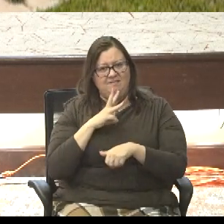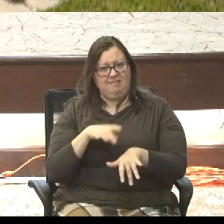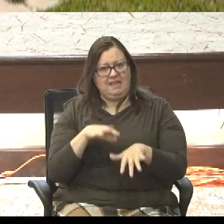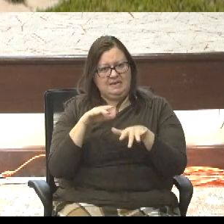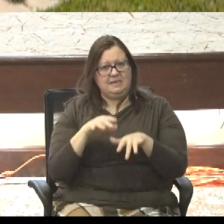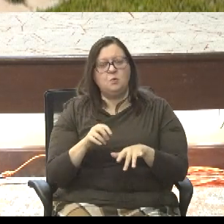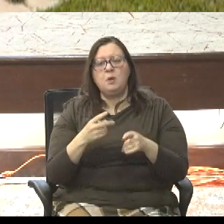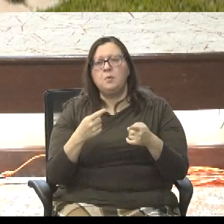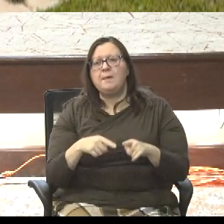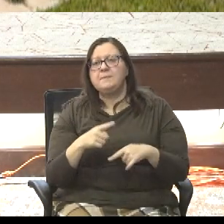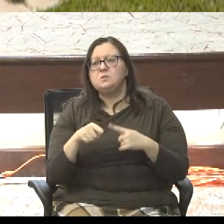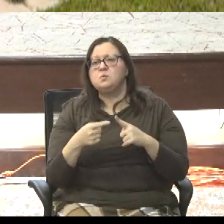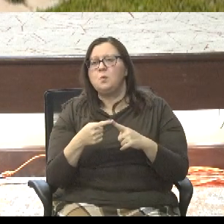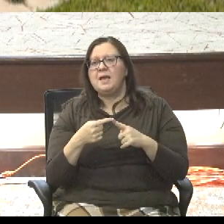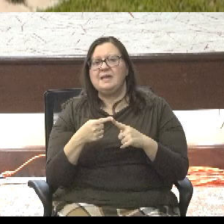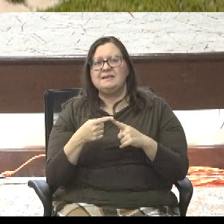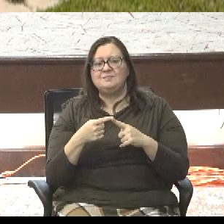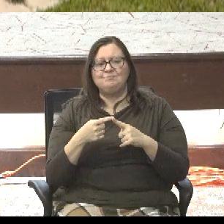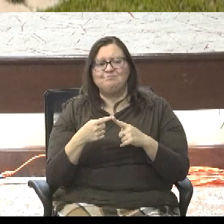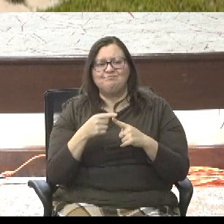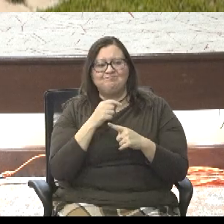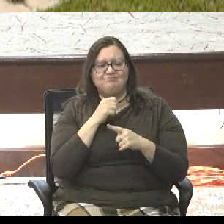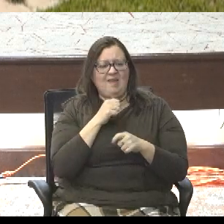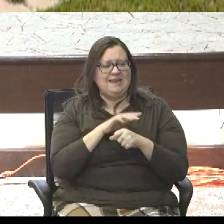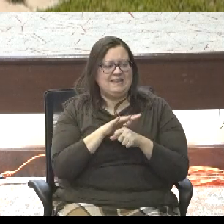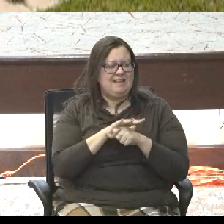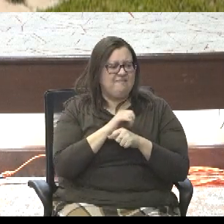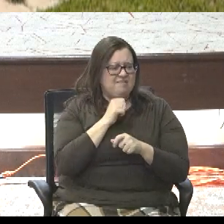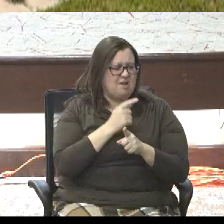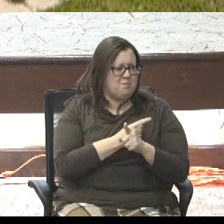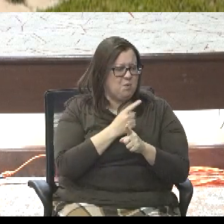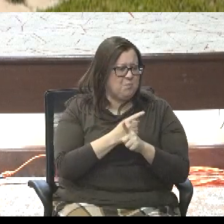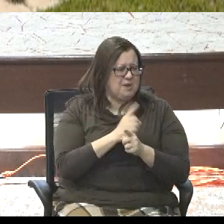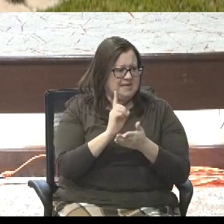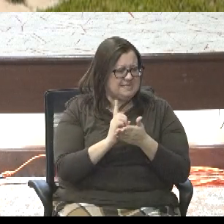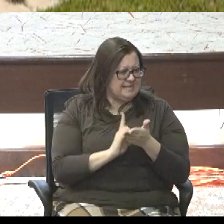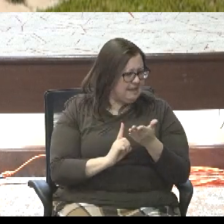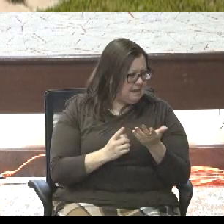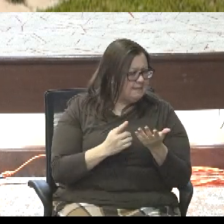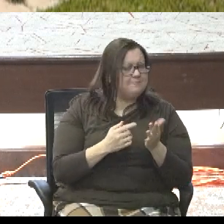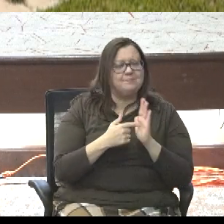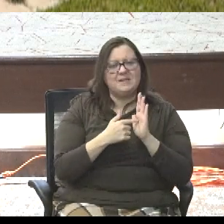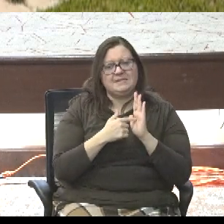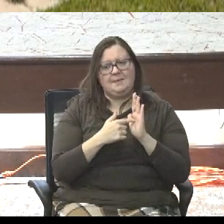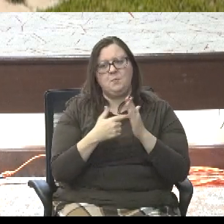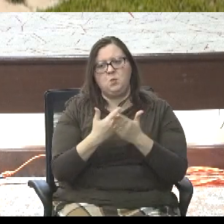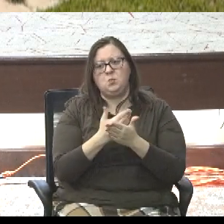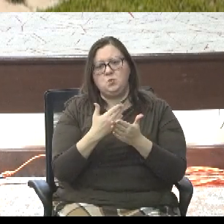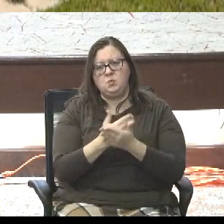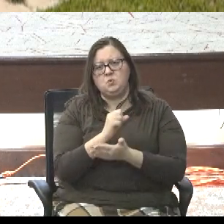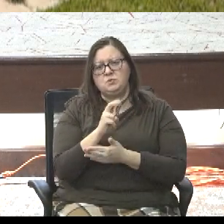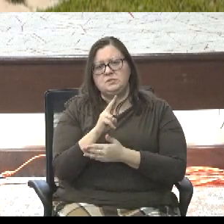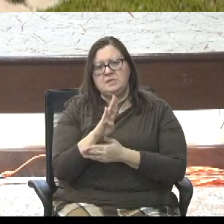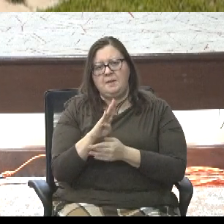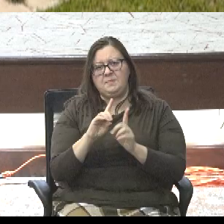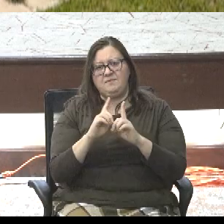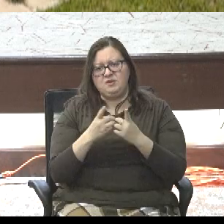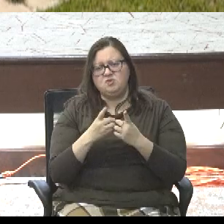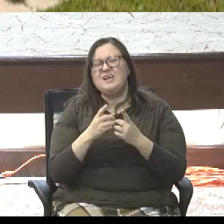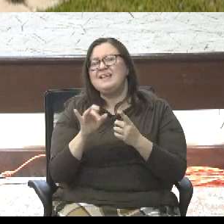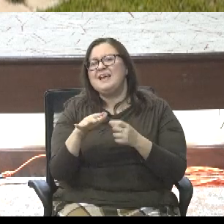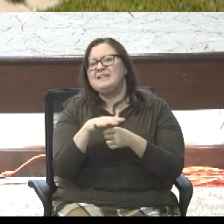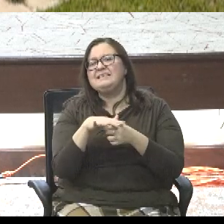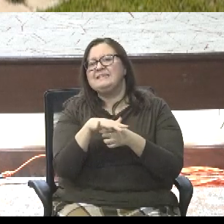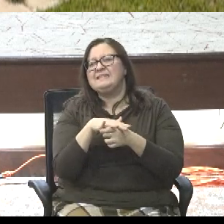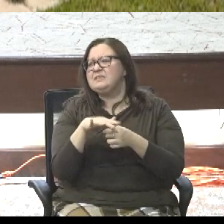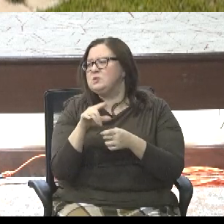So what happens when we have inadequate stormwater design? This is an example of a relatively new subdivision, and when we say new, within